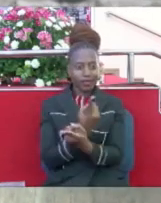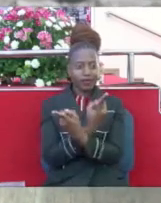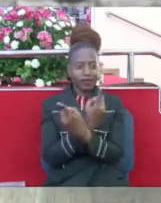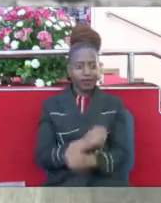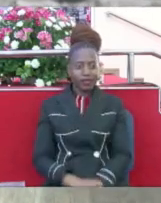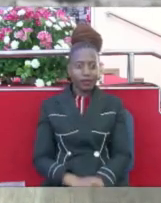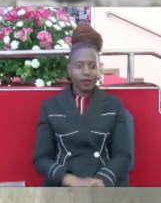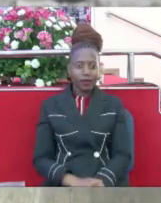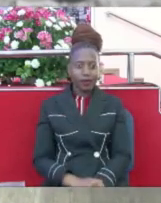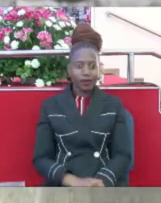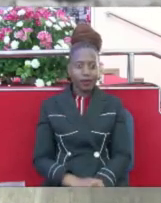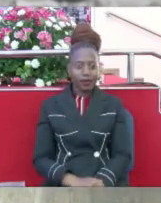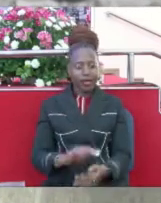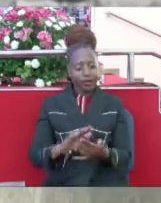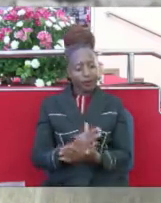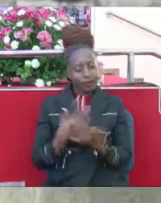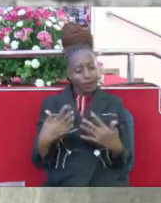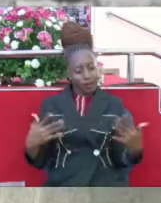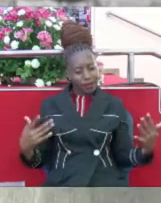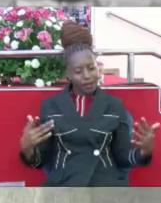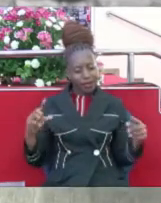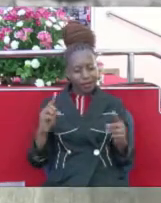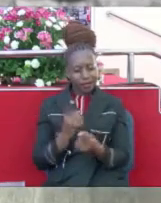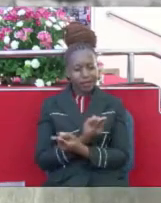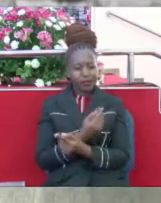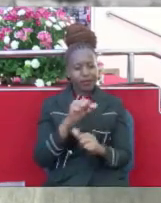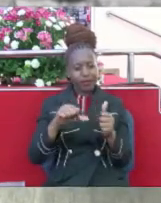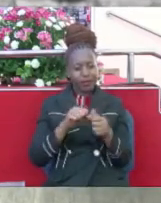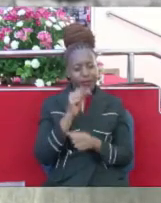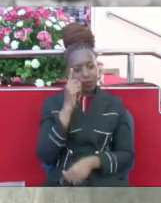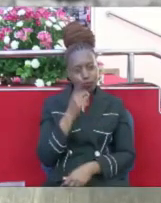There's something that is different about brother so and so.